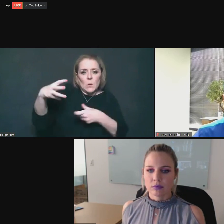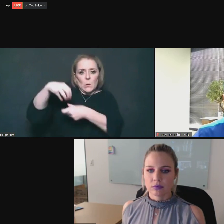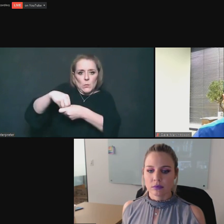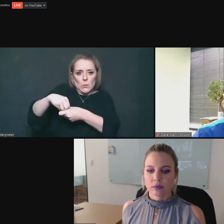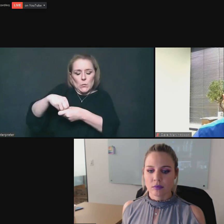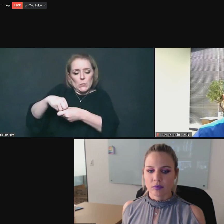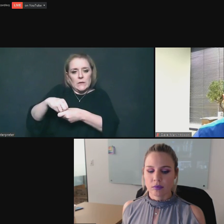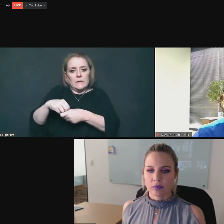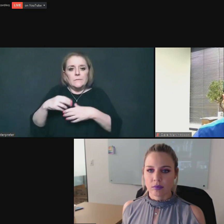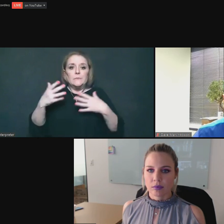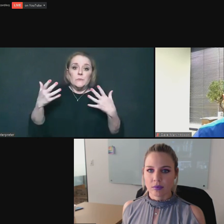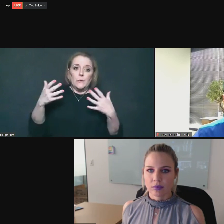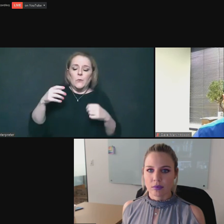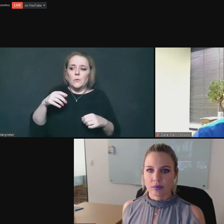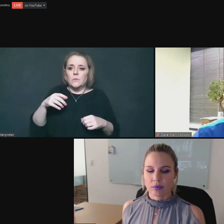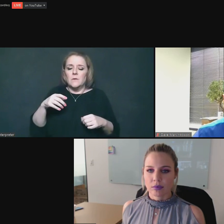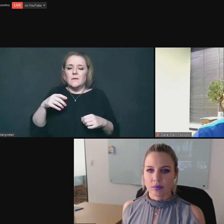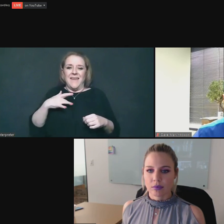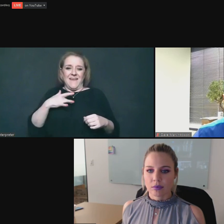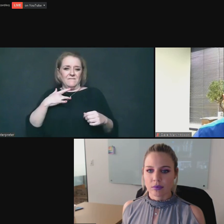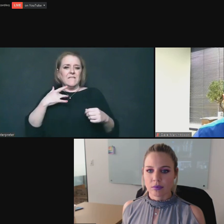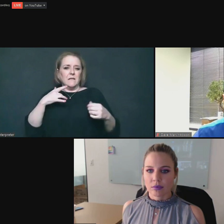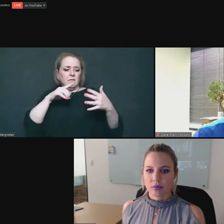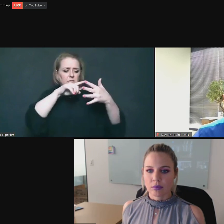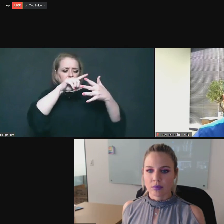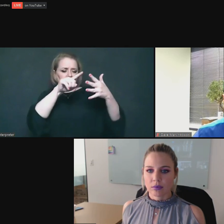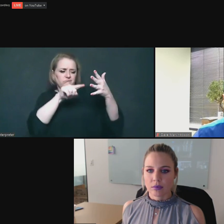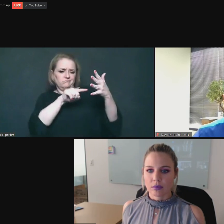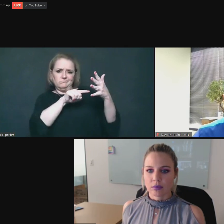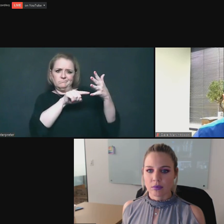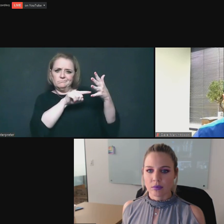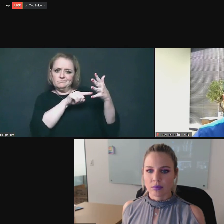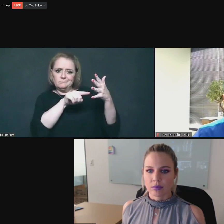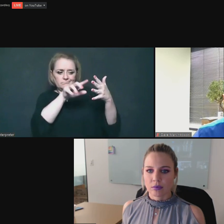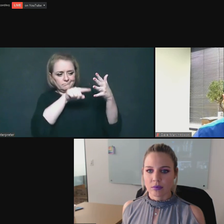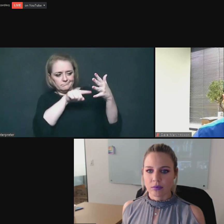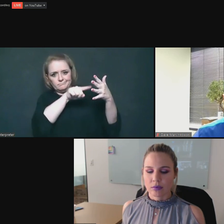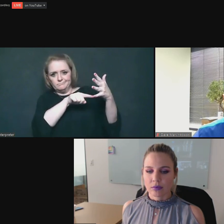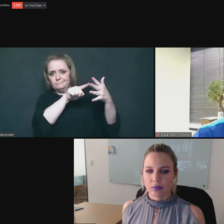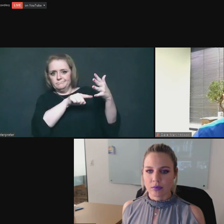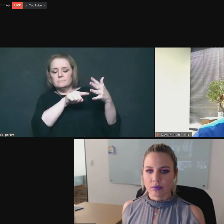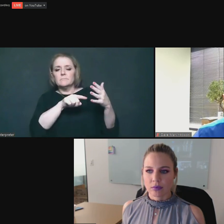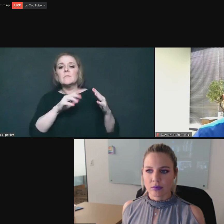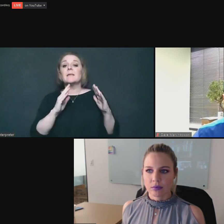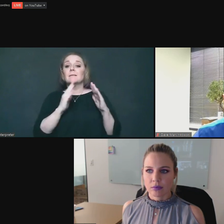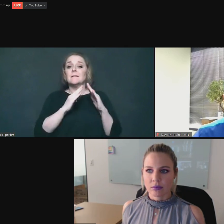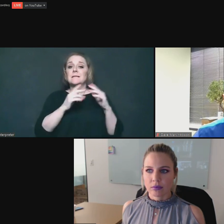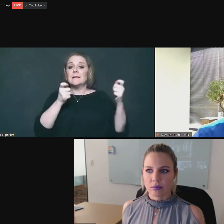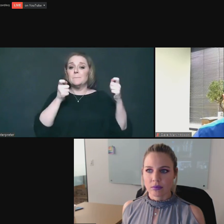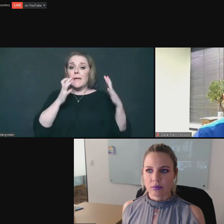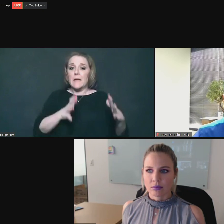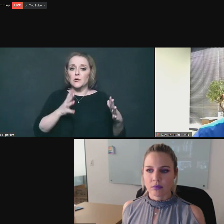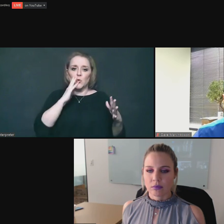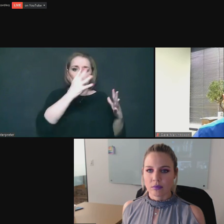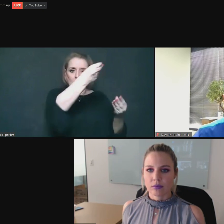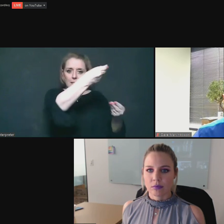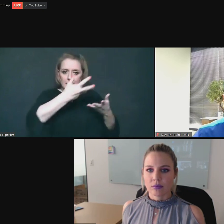that at some point before the end of the month, I assume the city manager will visit with the council about.